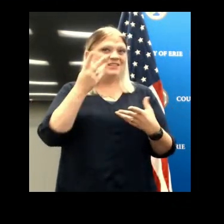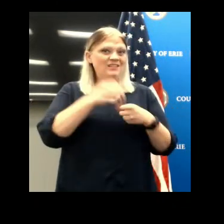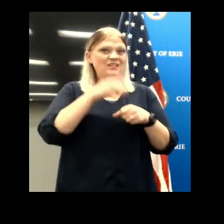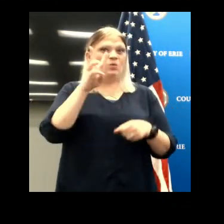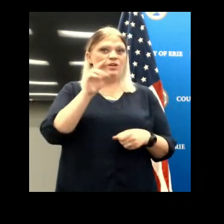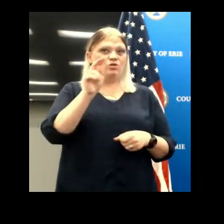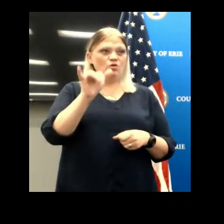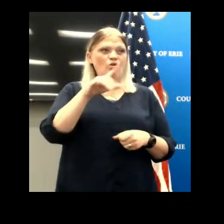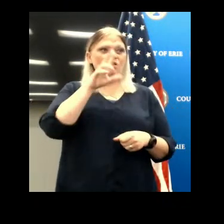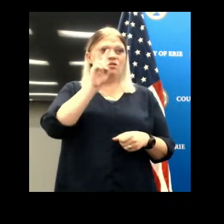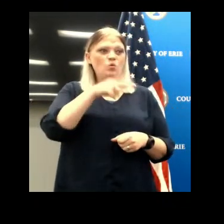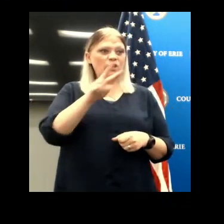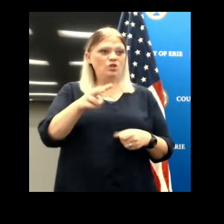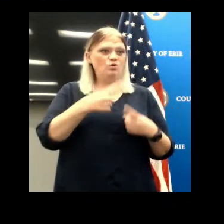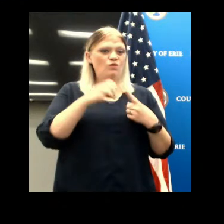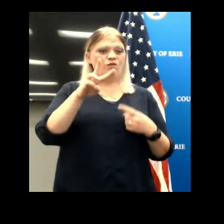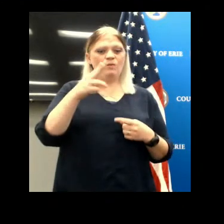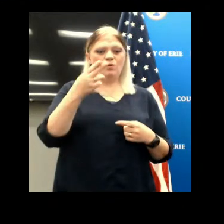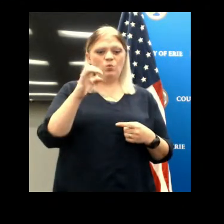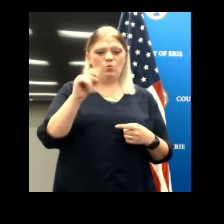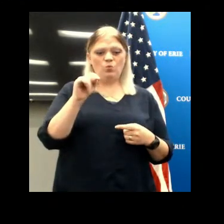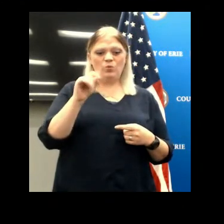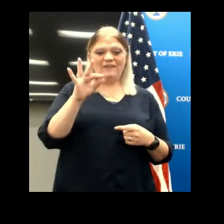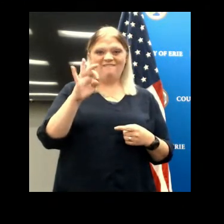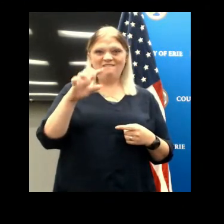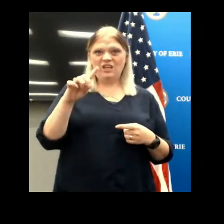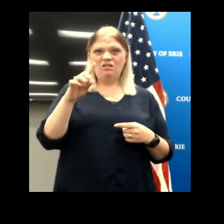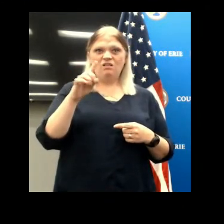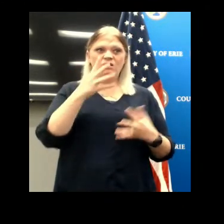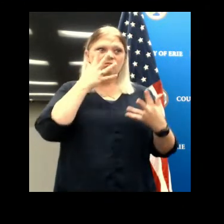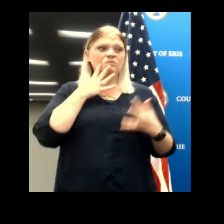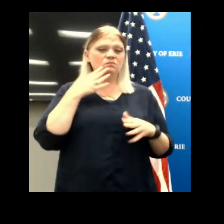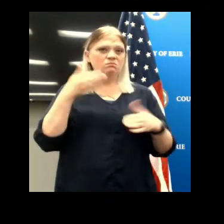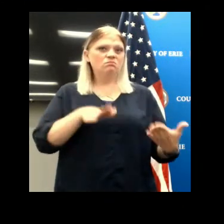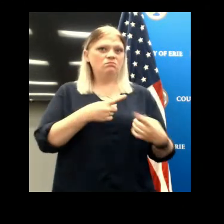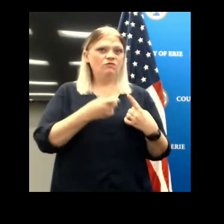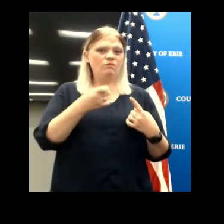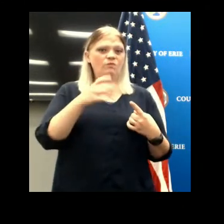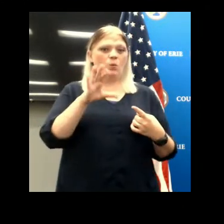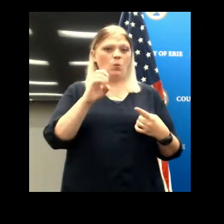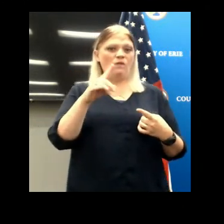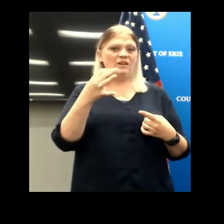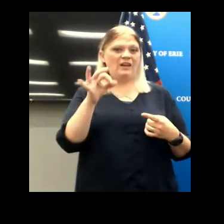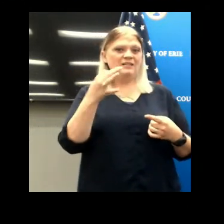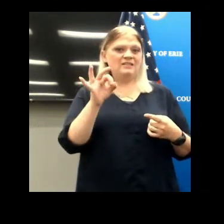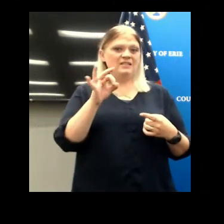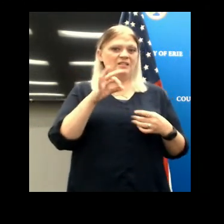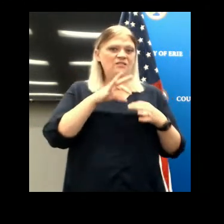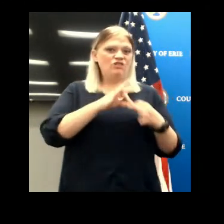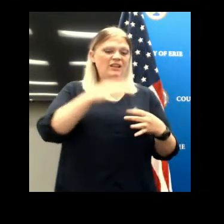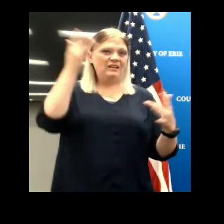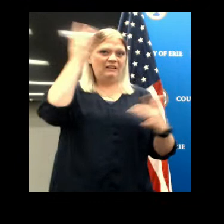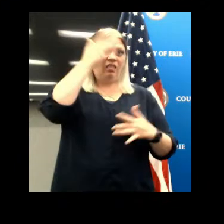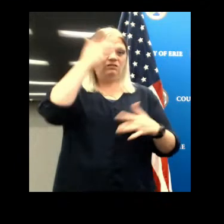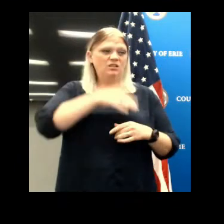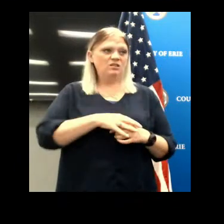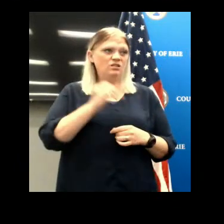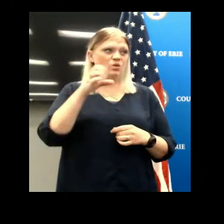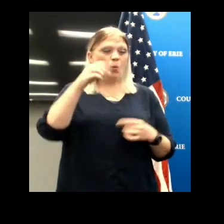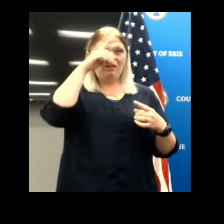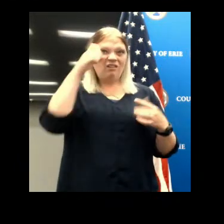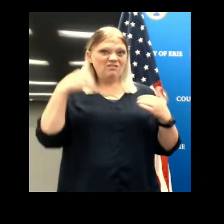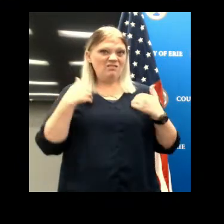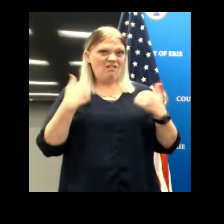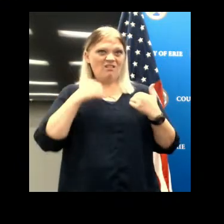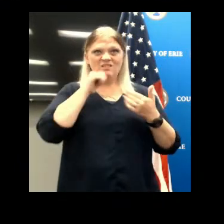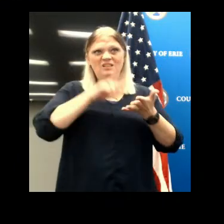the 22-year-old from Wheatfield who unfortunately perished from COVID-19 related illness. So just because you're young doesn't